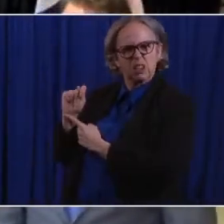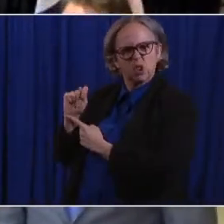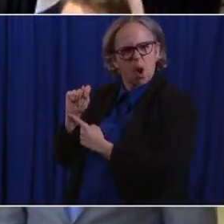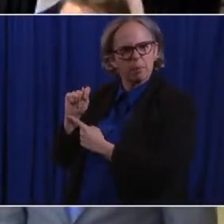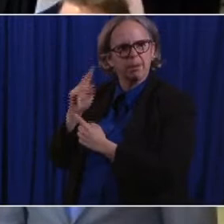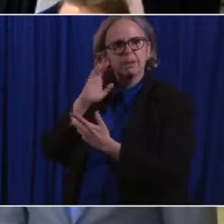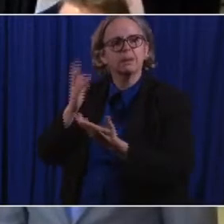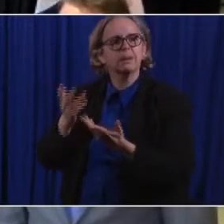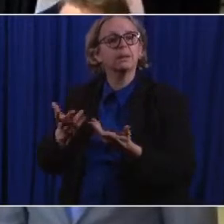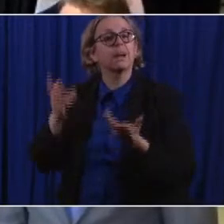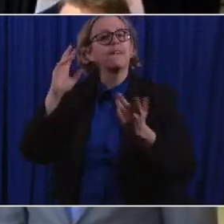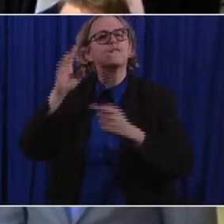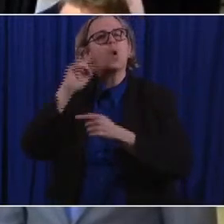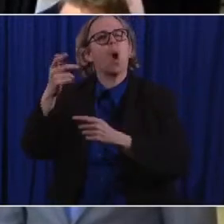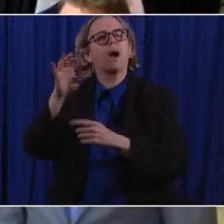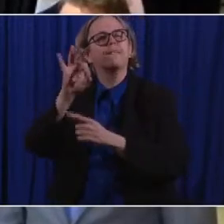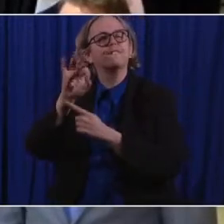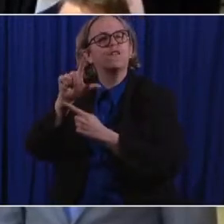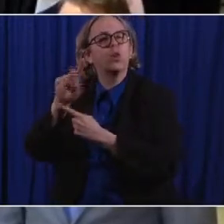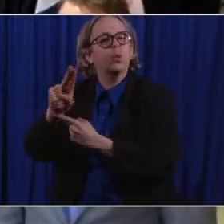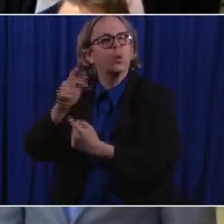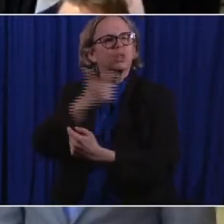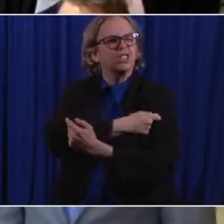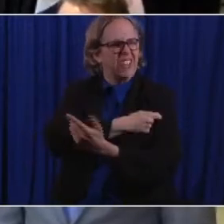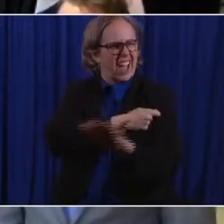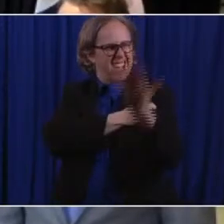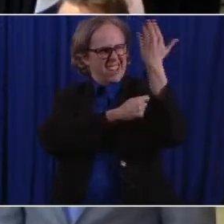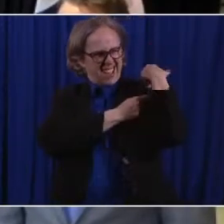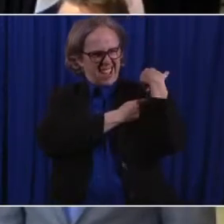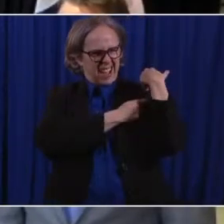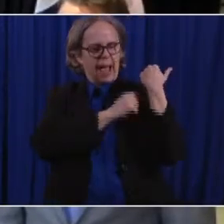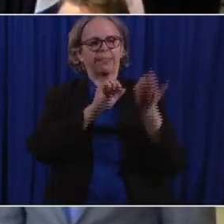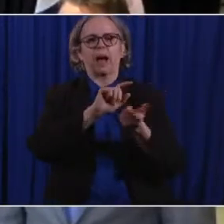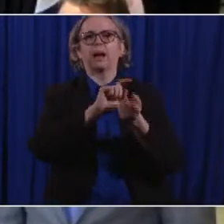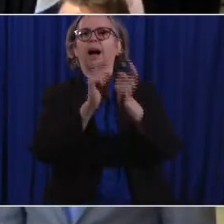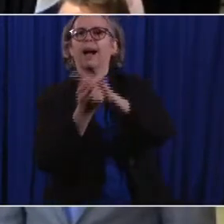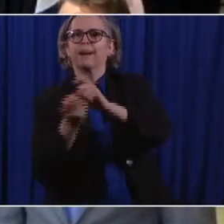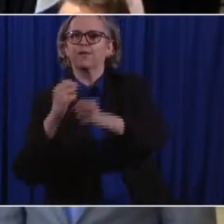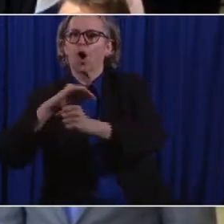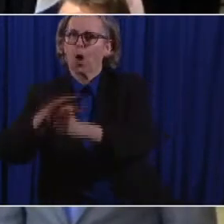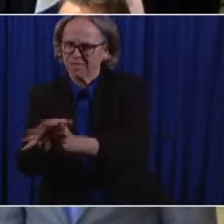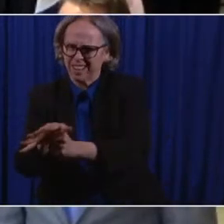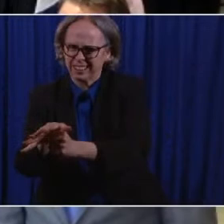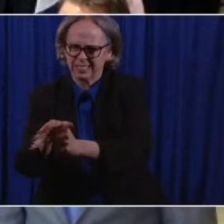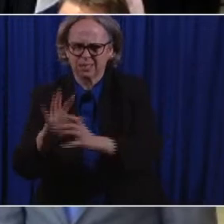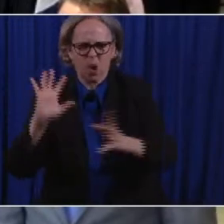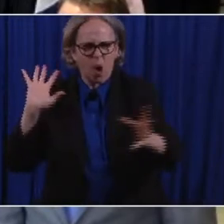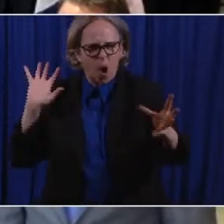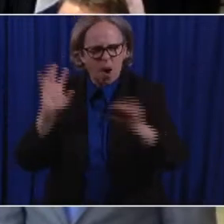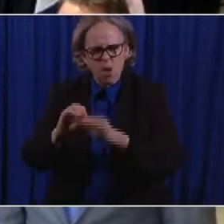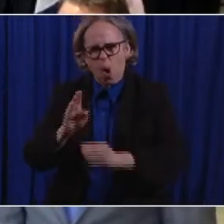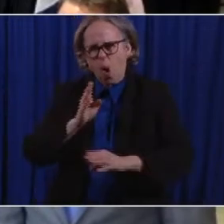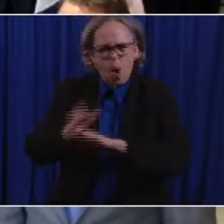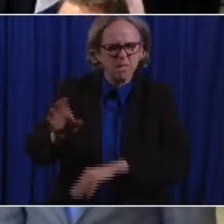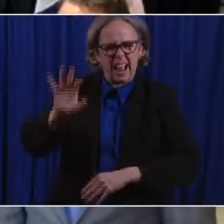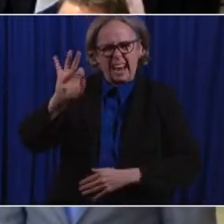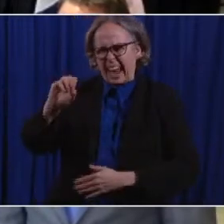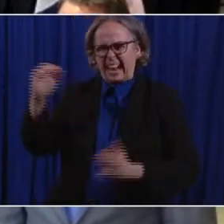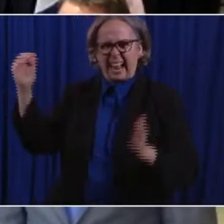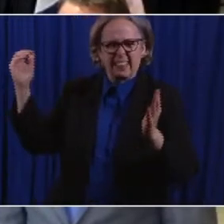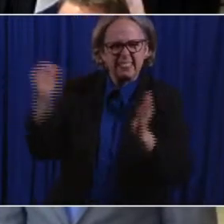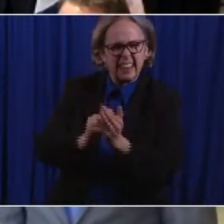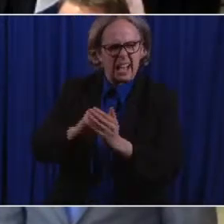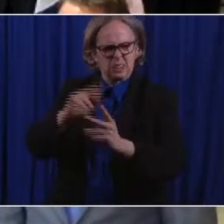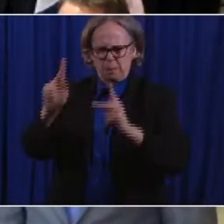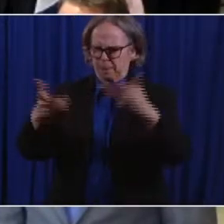given almost 90,000 vaccines. The majority of them have been here at the Celeste Center. We are operational here